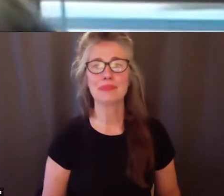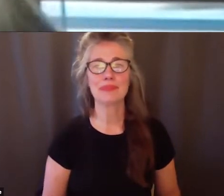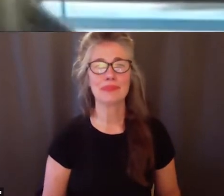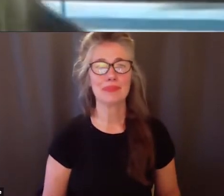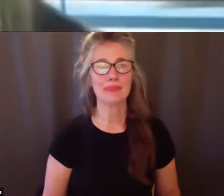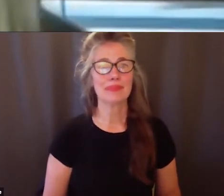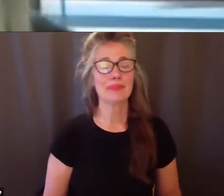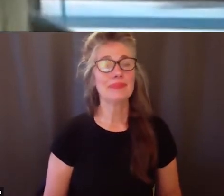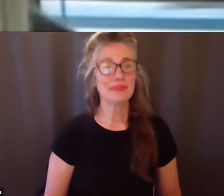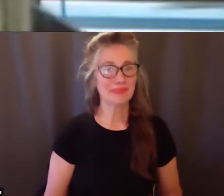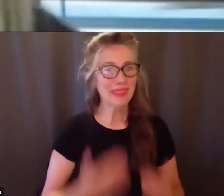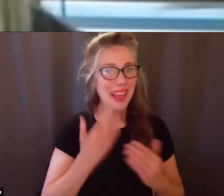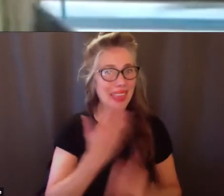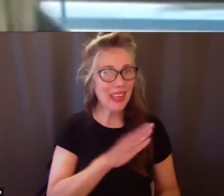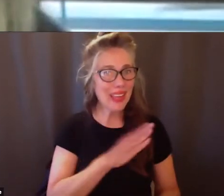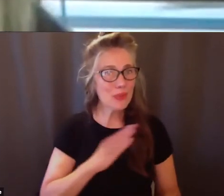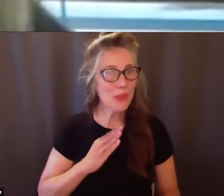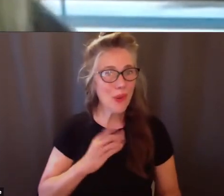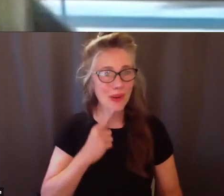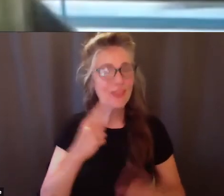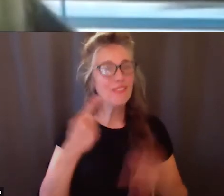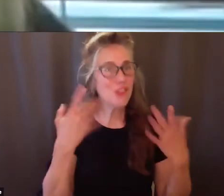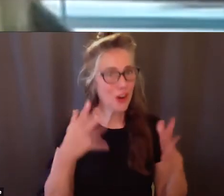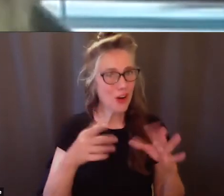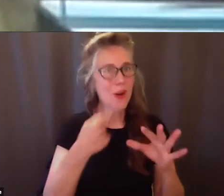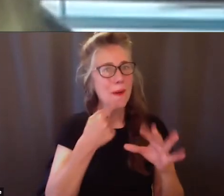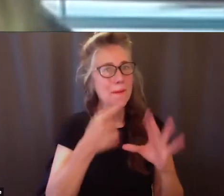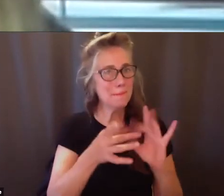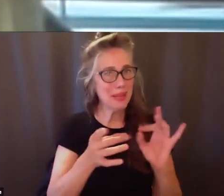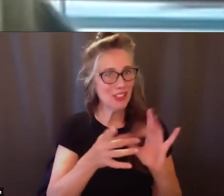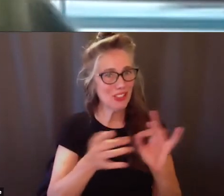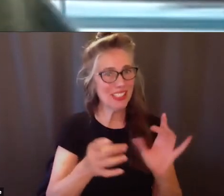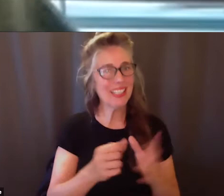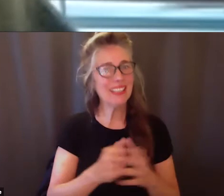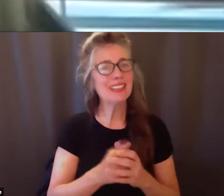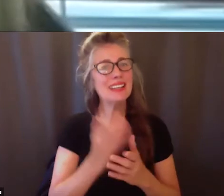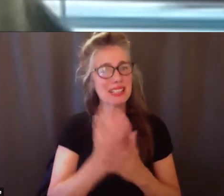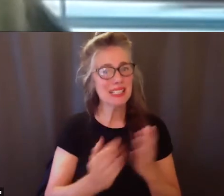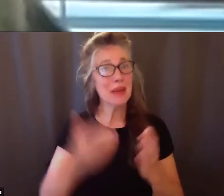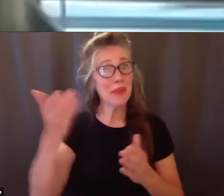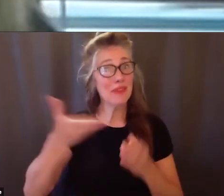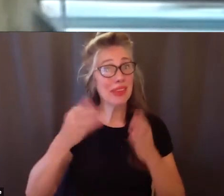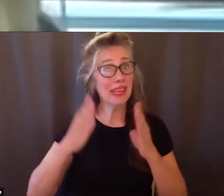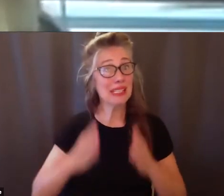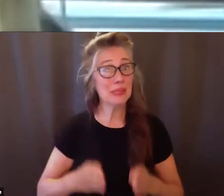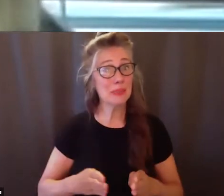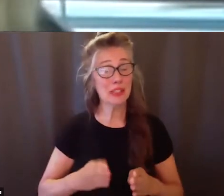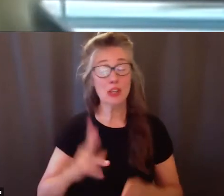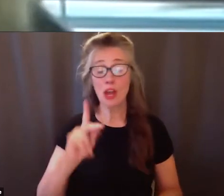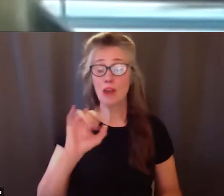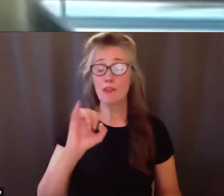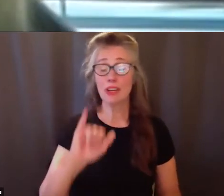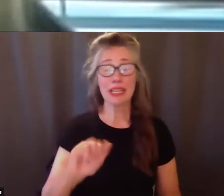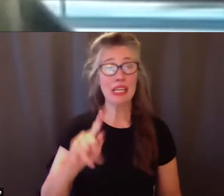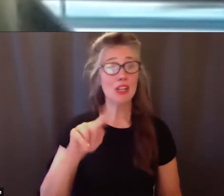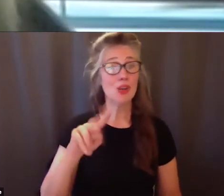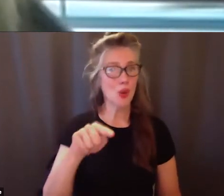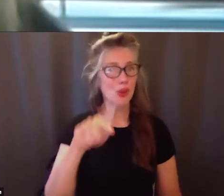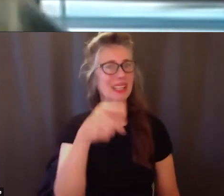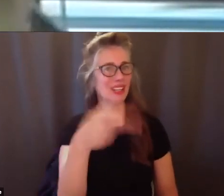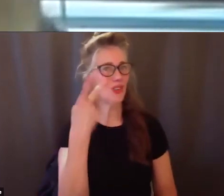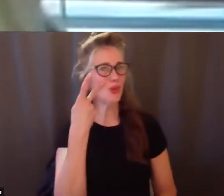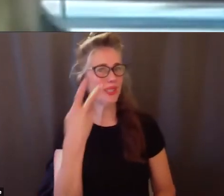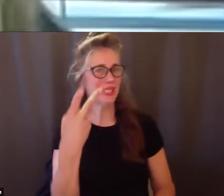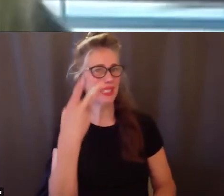So thank you, board members, for mentioning a couple of our guest speakers. Our keynote speakers are featured here. As you can